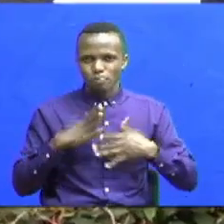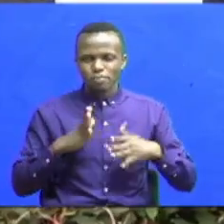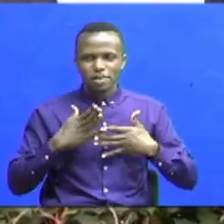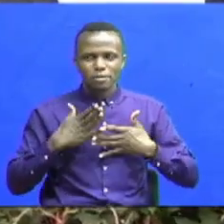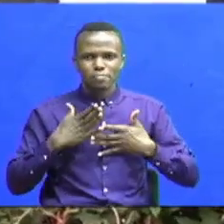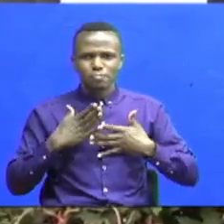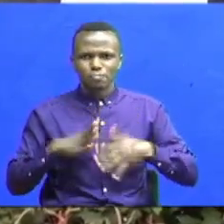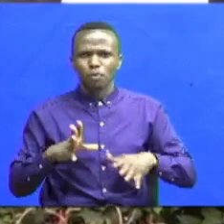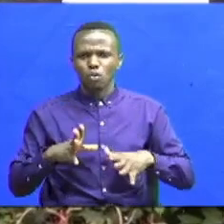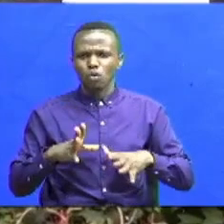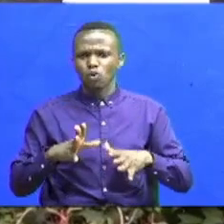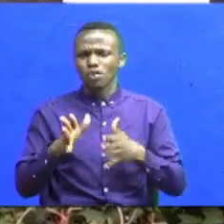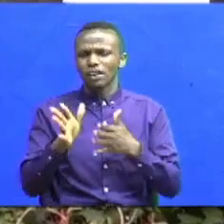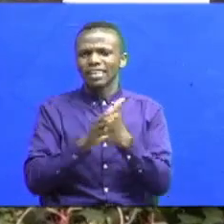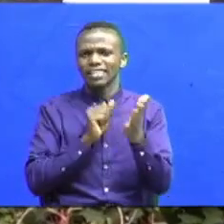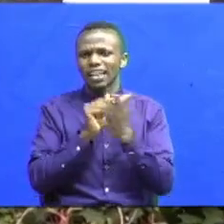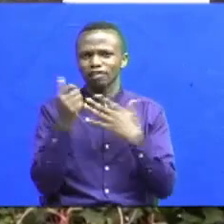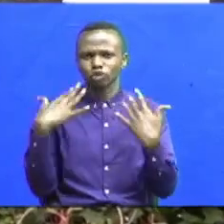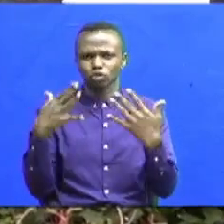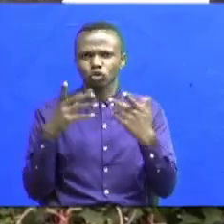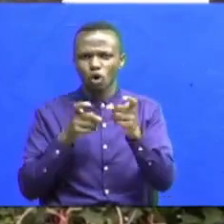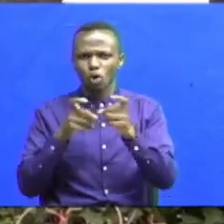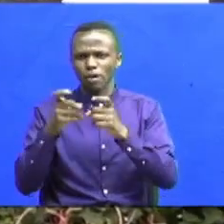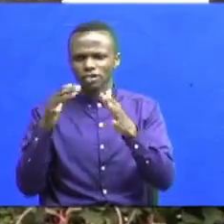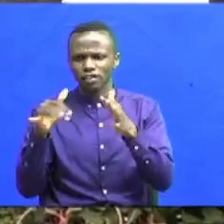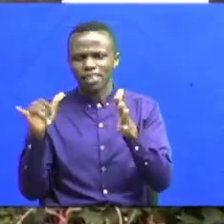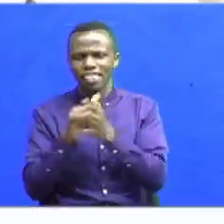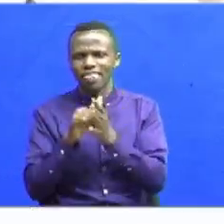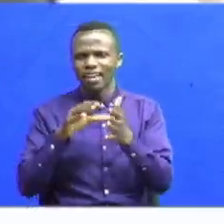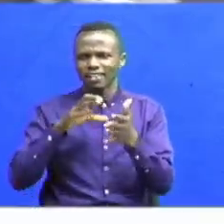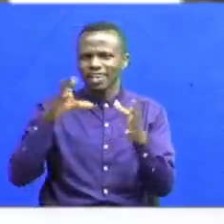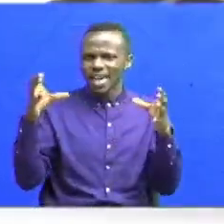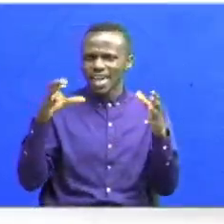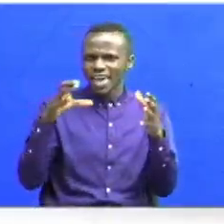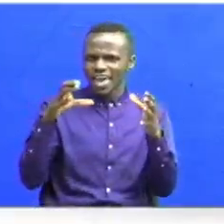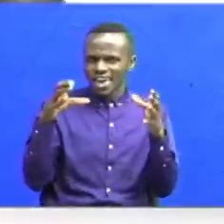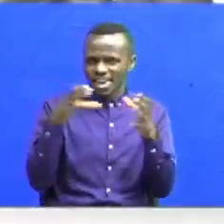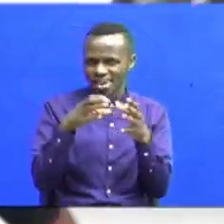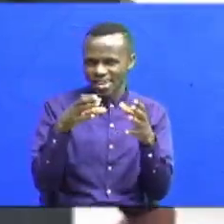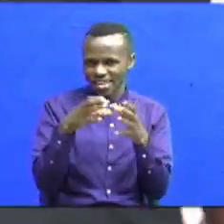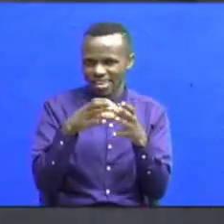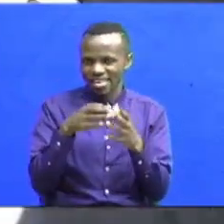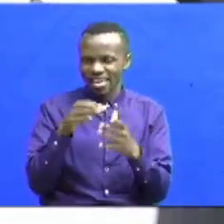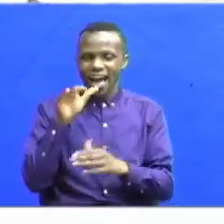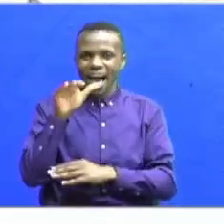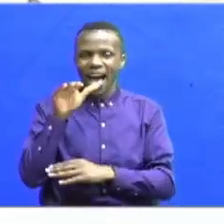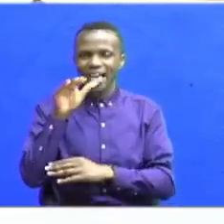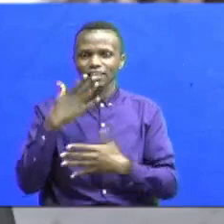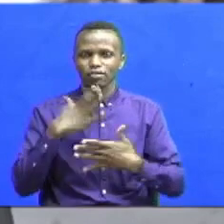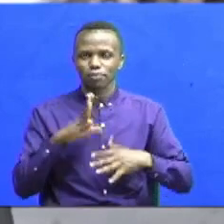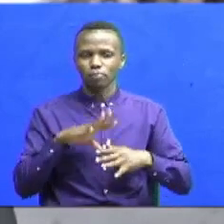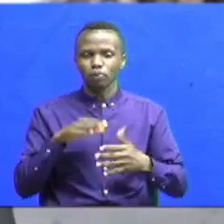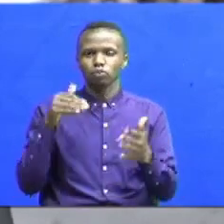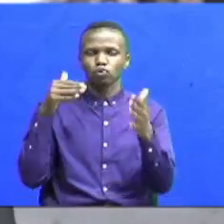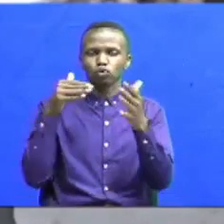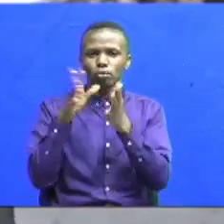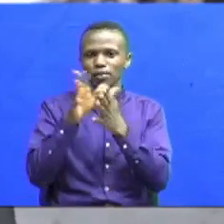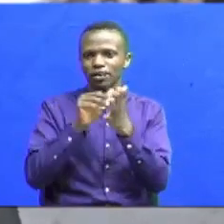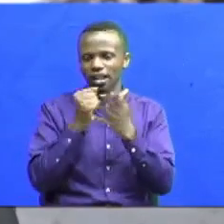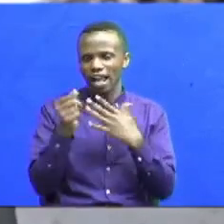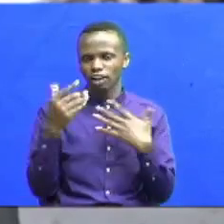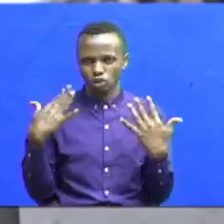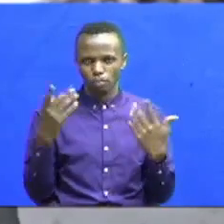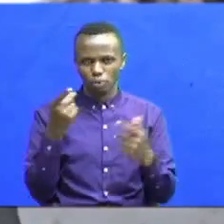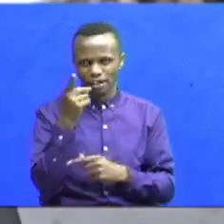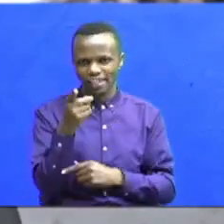including loss of property. Operators in these sectors are, however, calling for a quick solution to minimize further losses. Ile kitu mimi naomba niseme